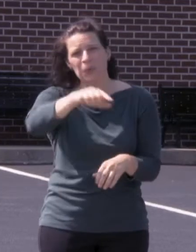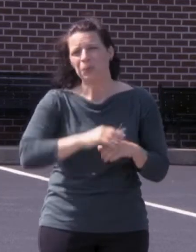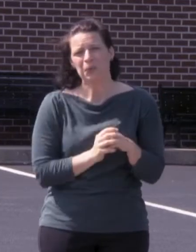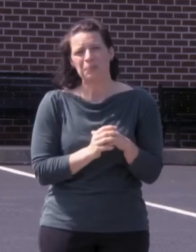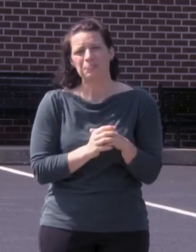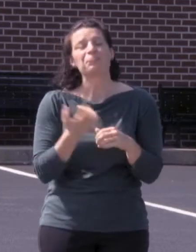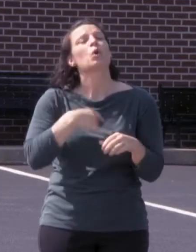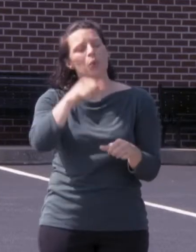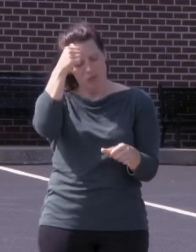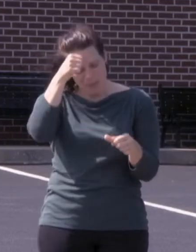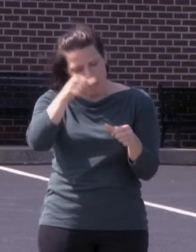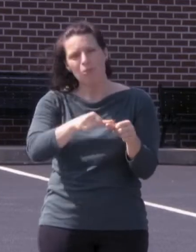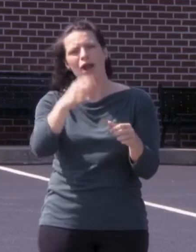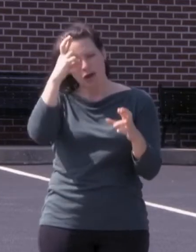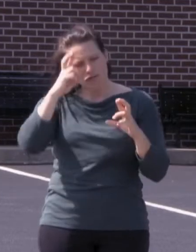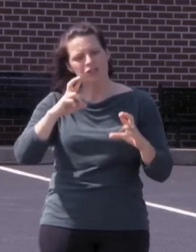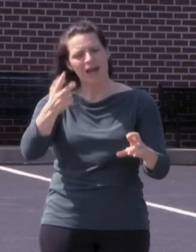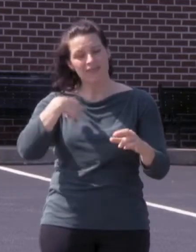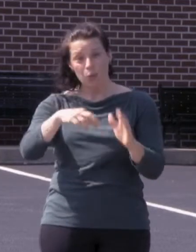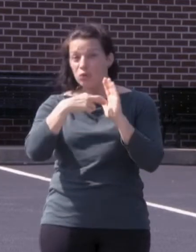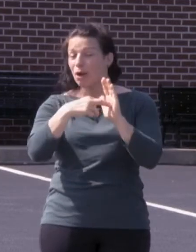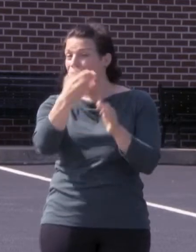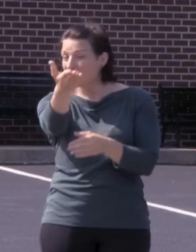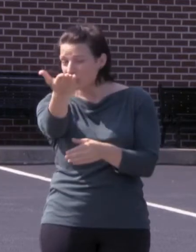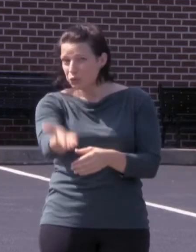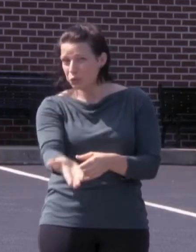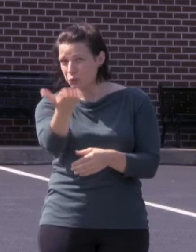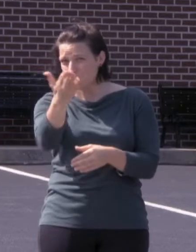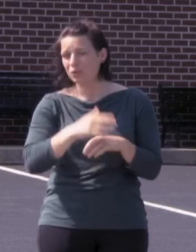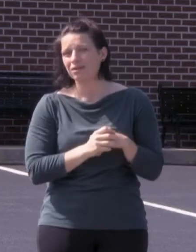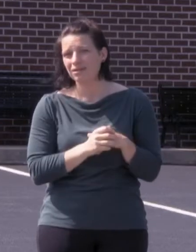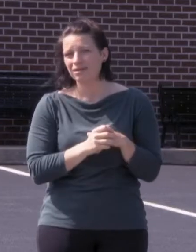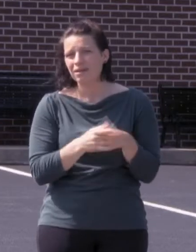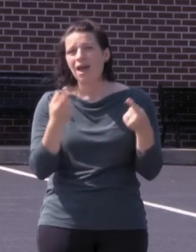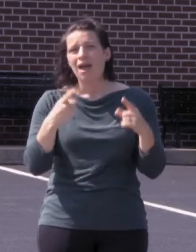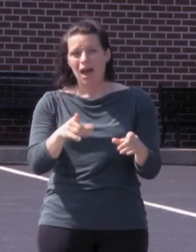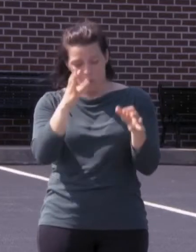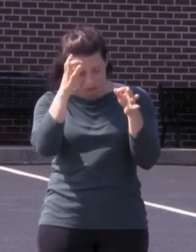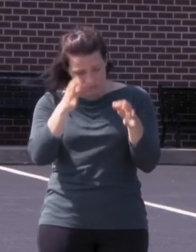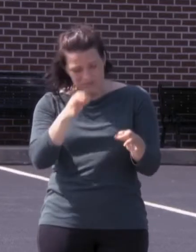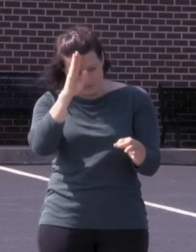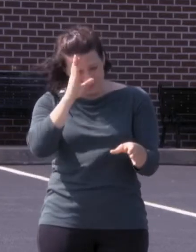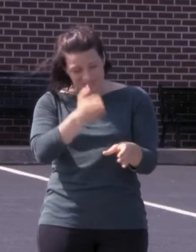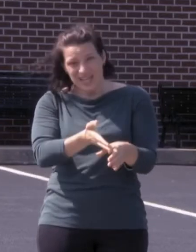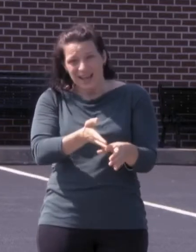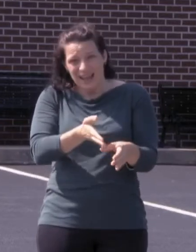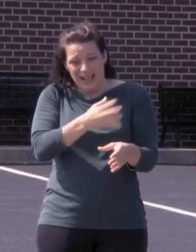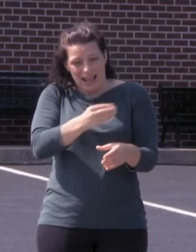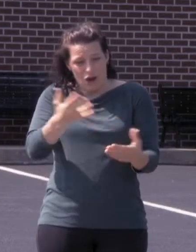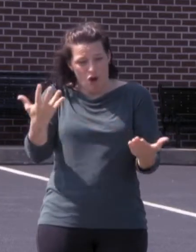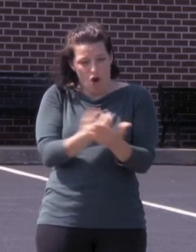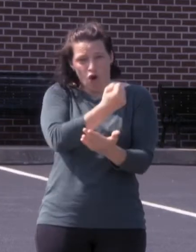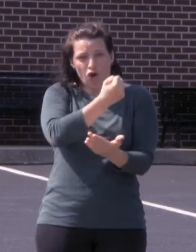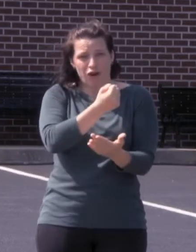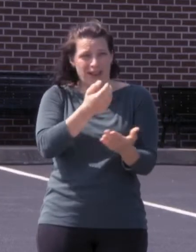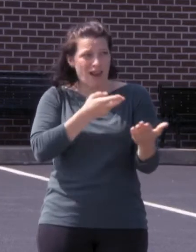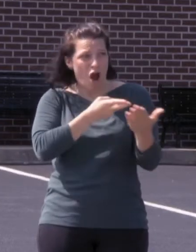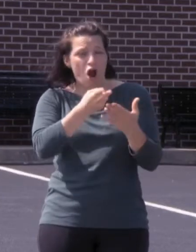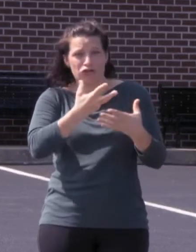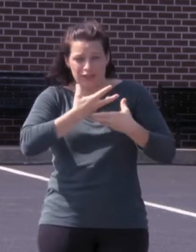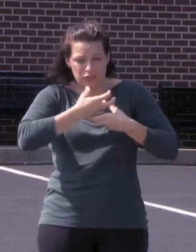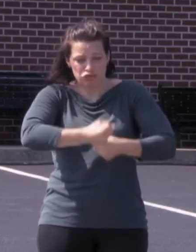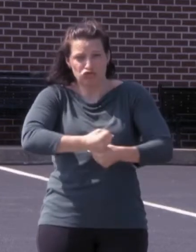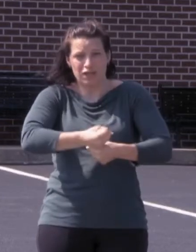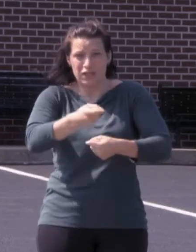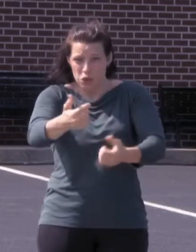We remember and respect the fact that we represent you. And while dedicated to earning and honoring the trust